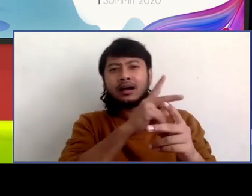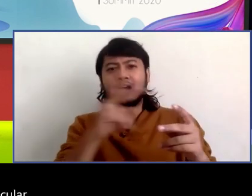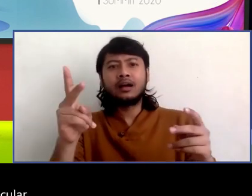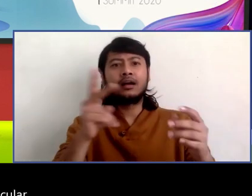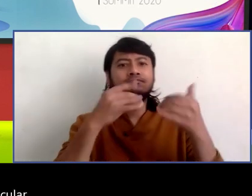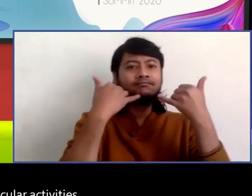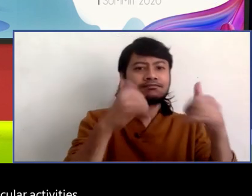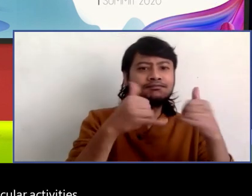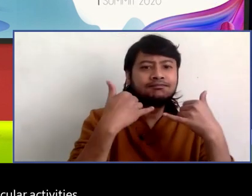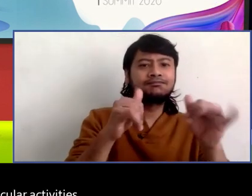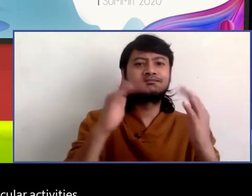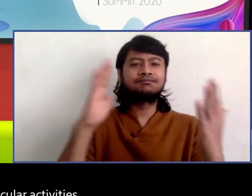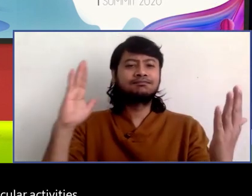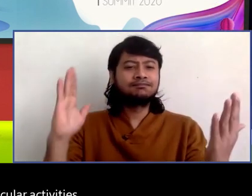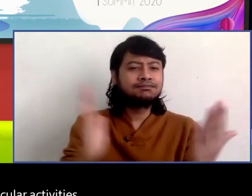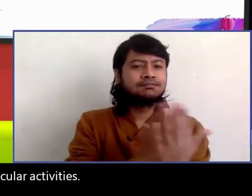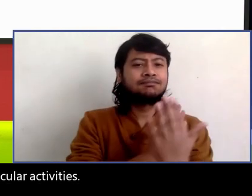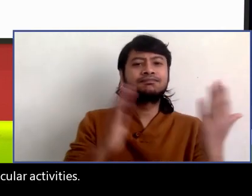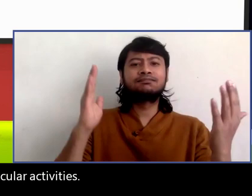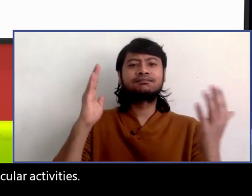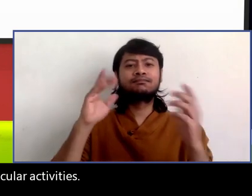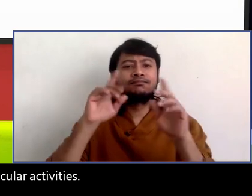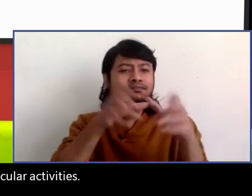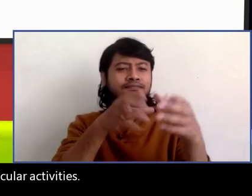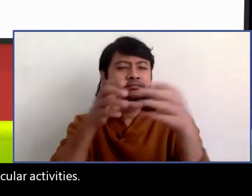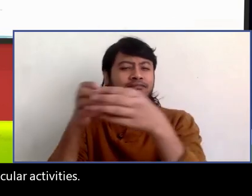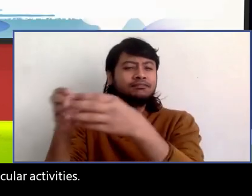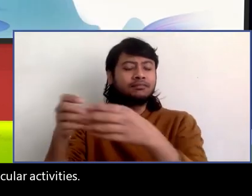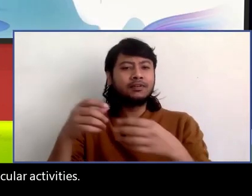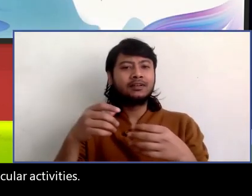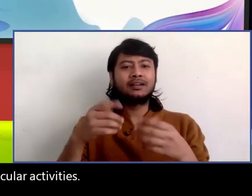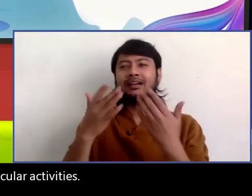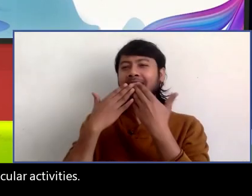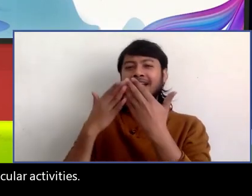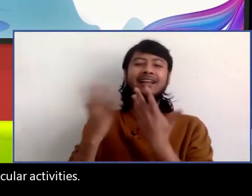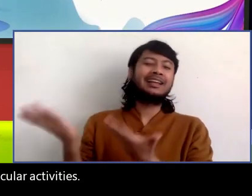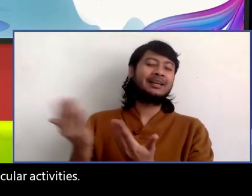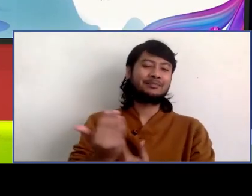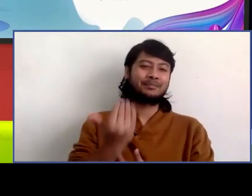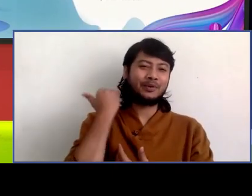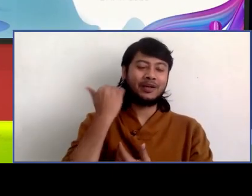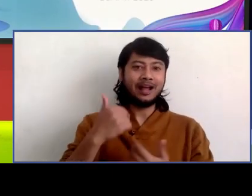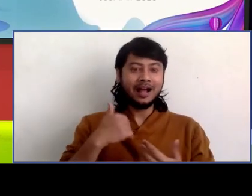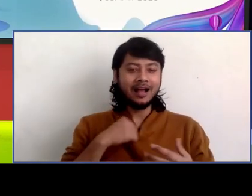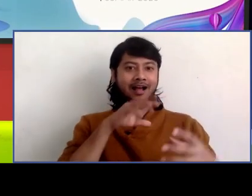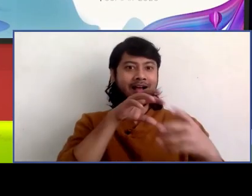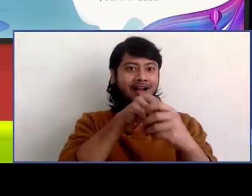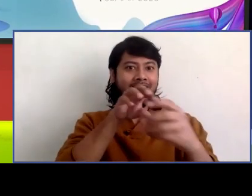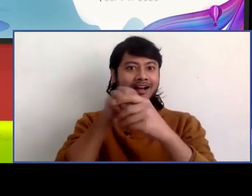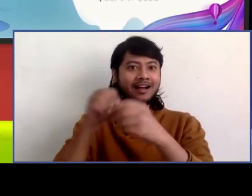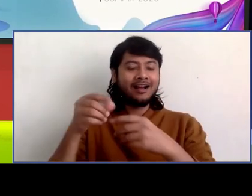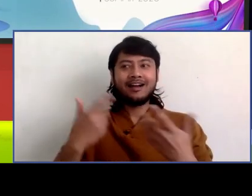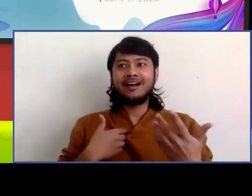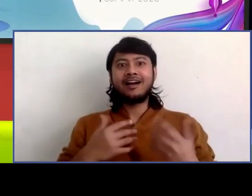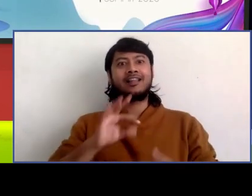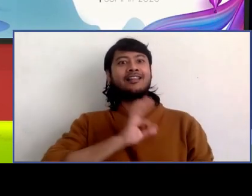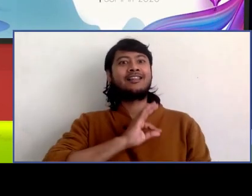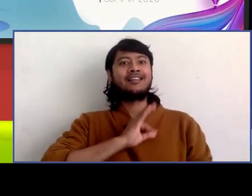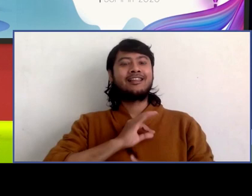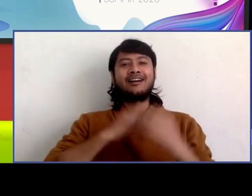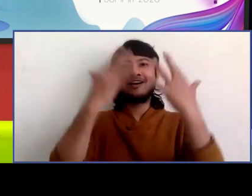which all of us love more than our subjects, don't we? And I loved going on stage and watching the audience.